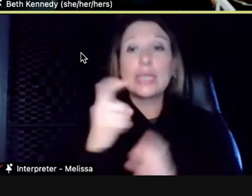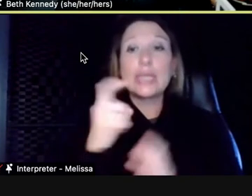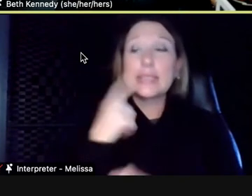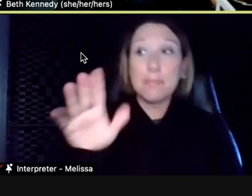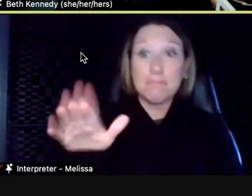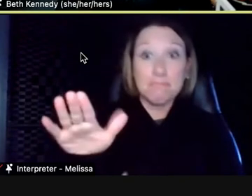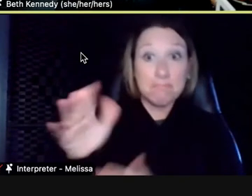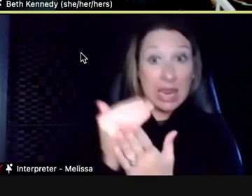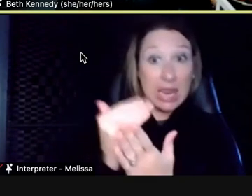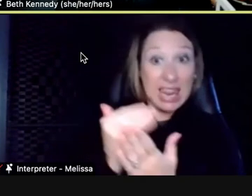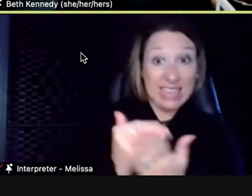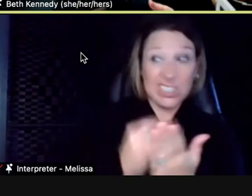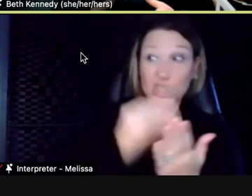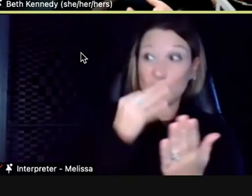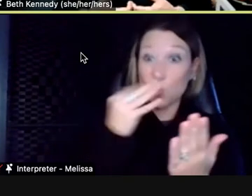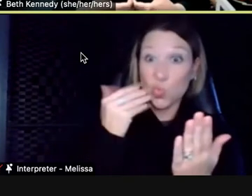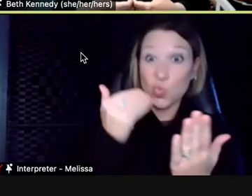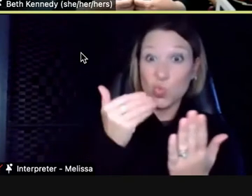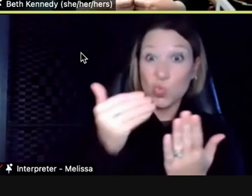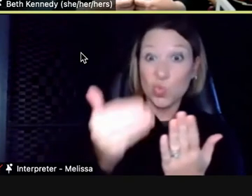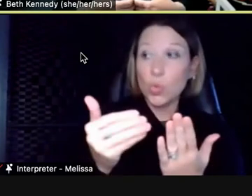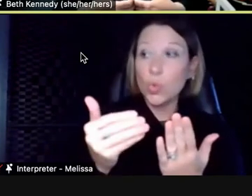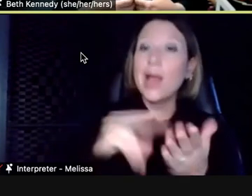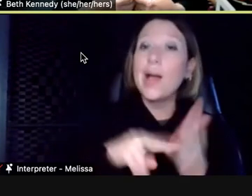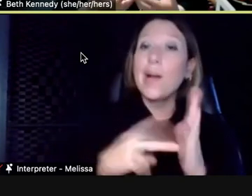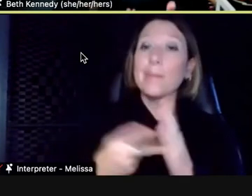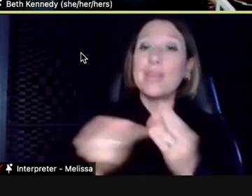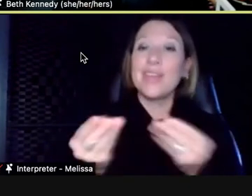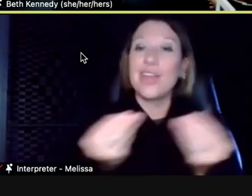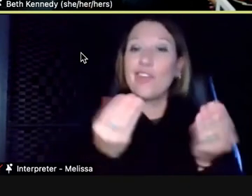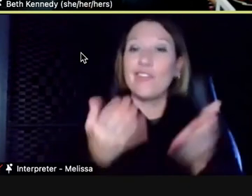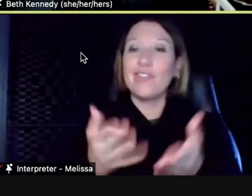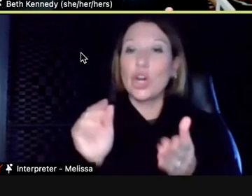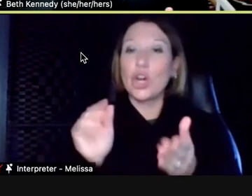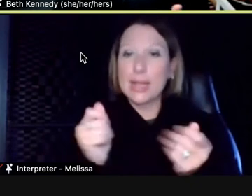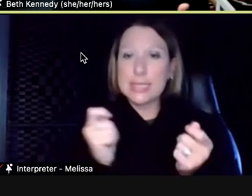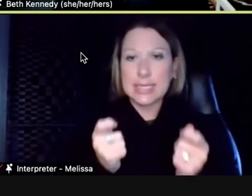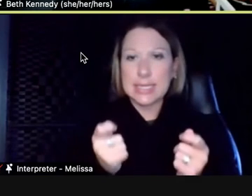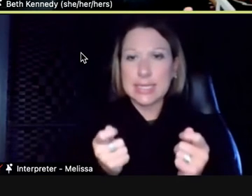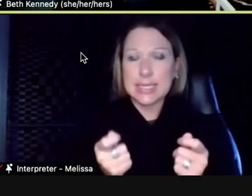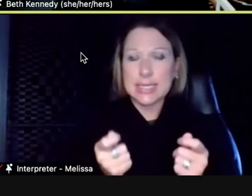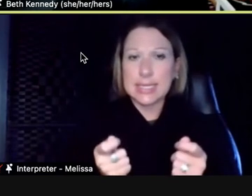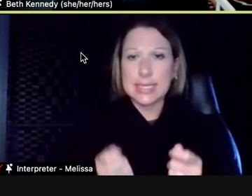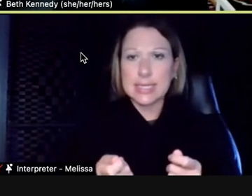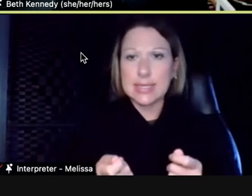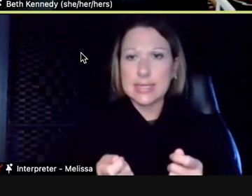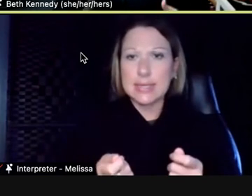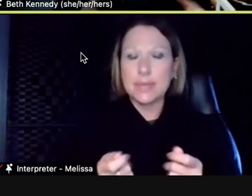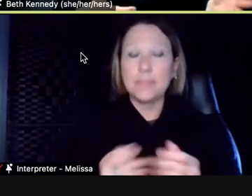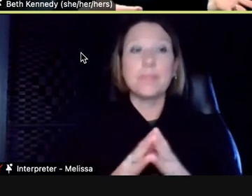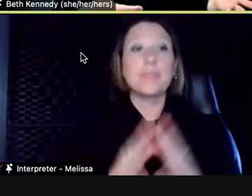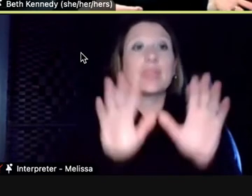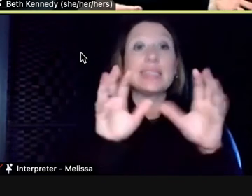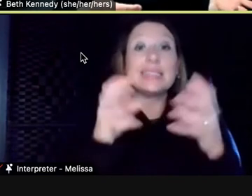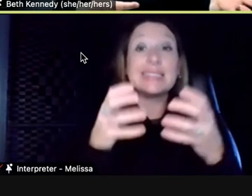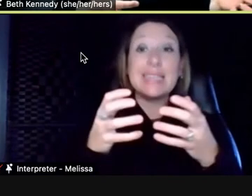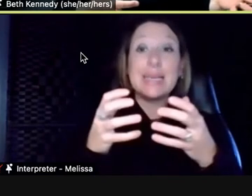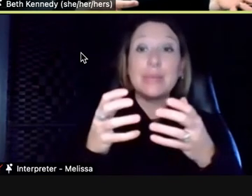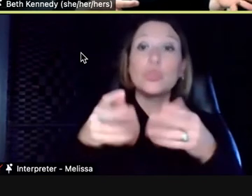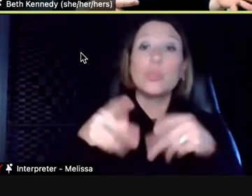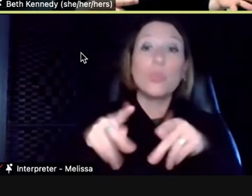you can make adaptations. And the team should try to give the intervener a little bit of planning time so they can